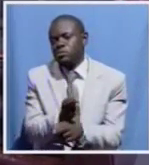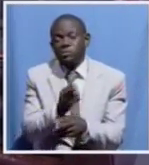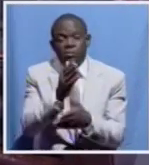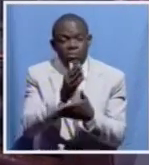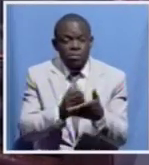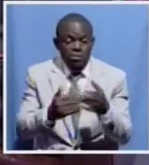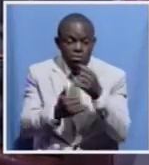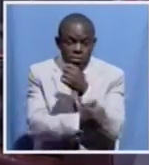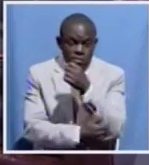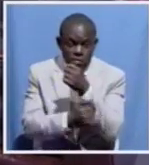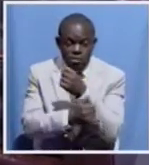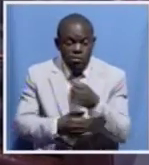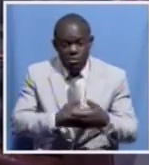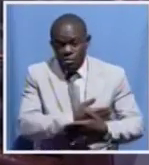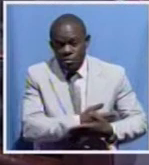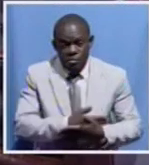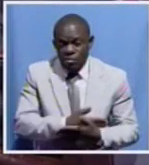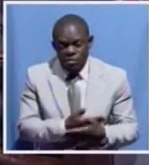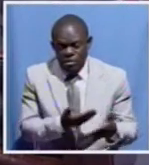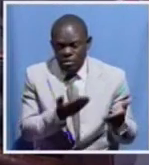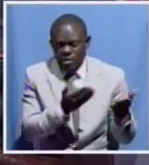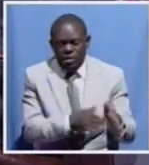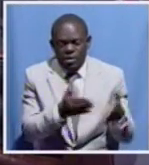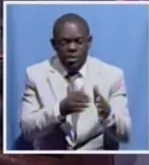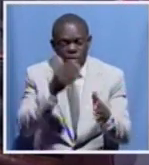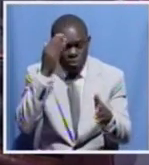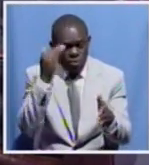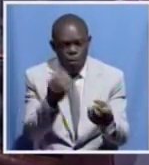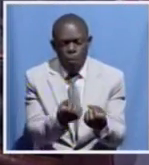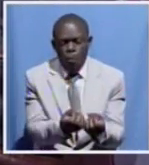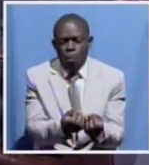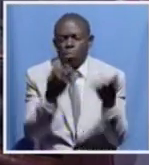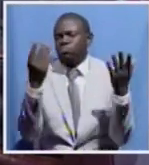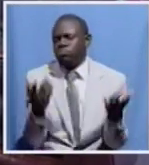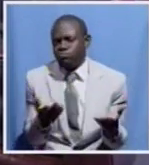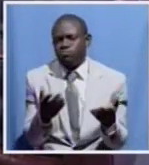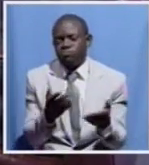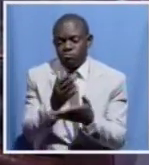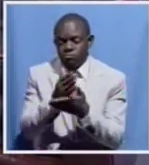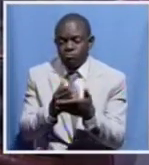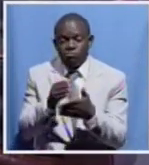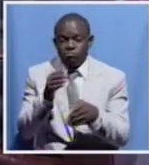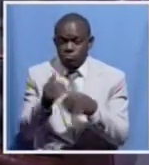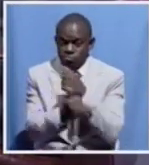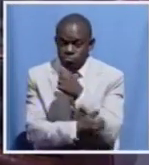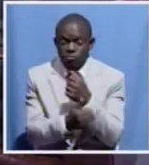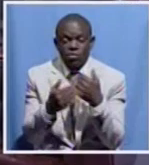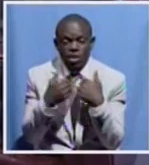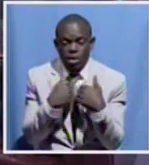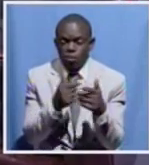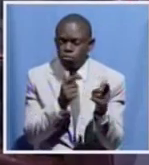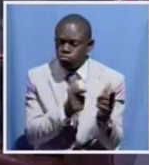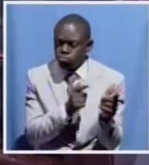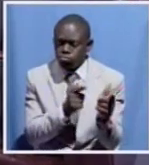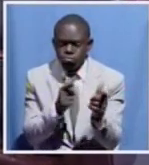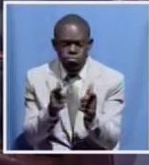dying because a bomb has exploded. There are countries where there has been conflict for 10 and 20 years. There are countries where